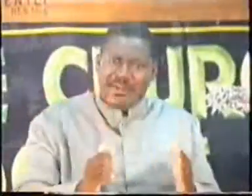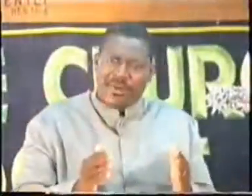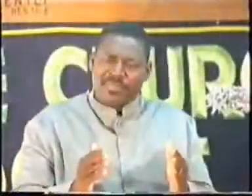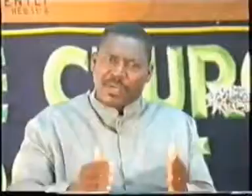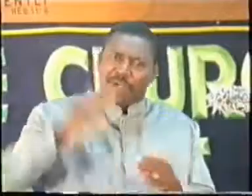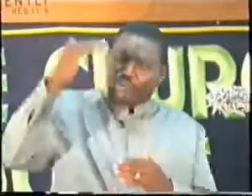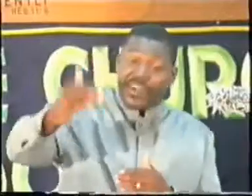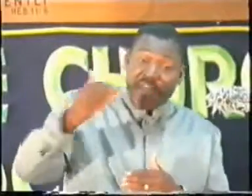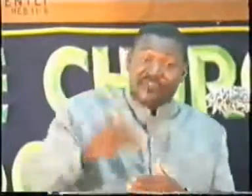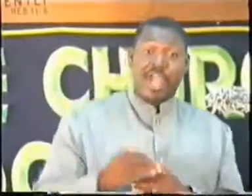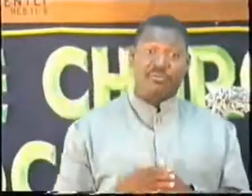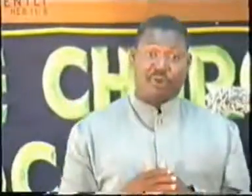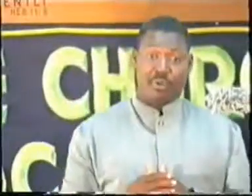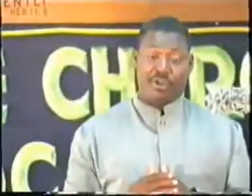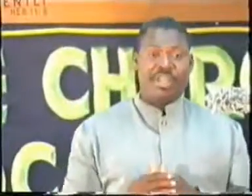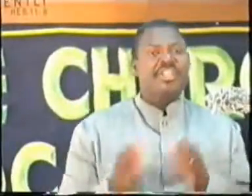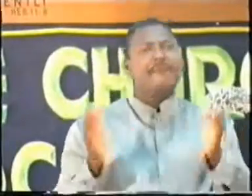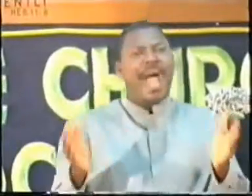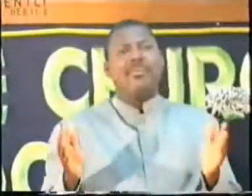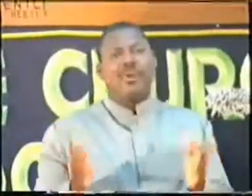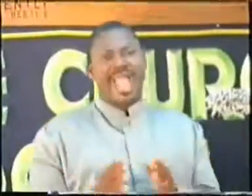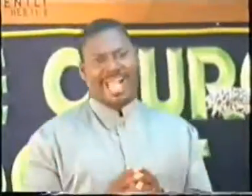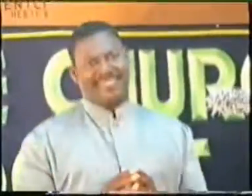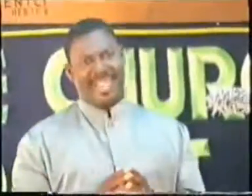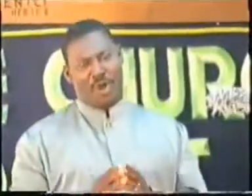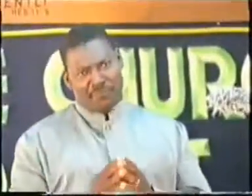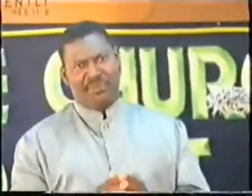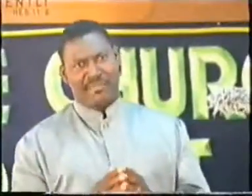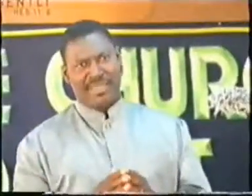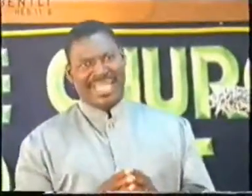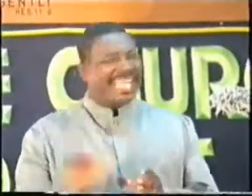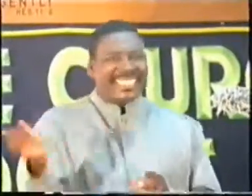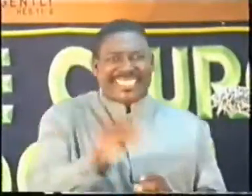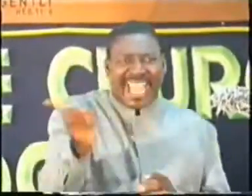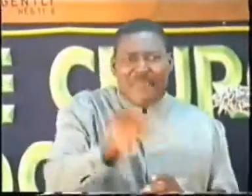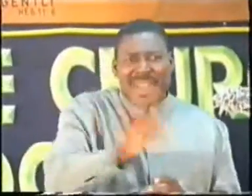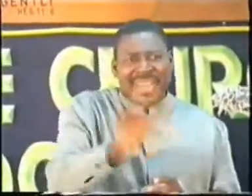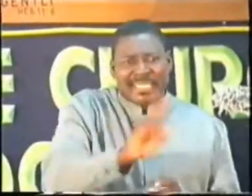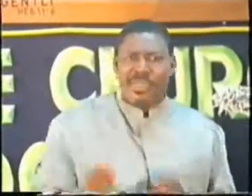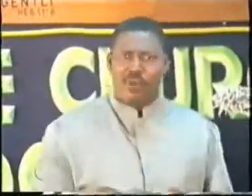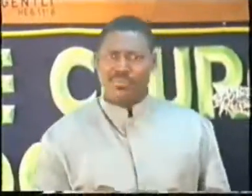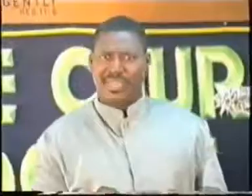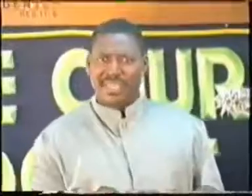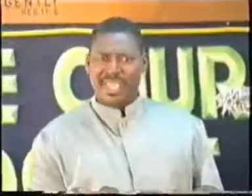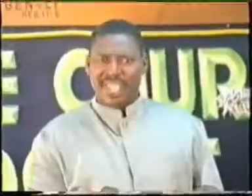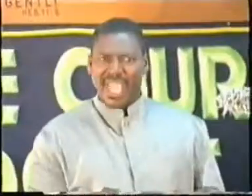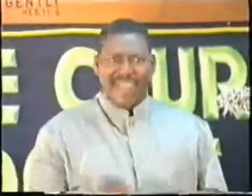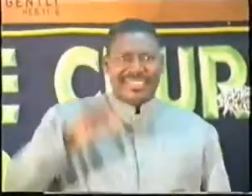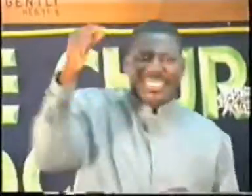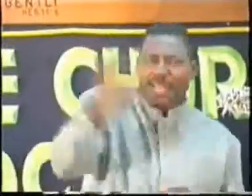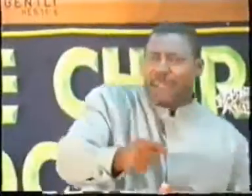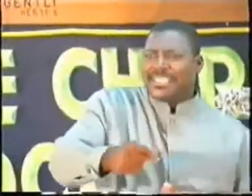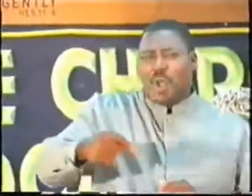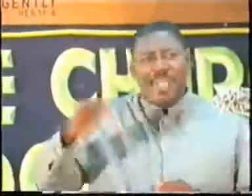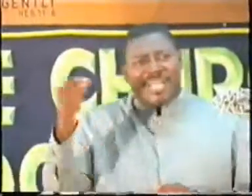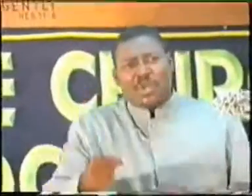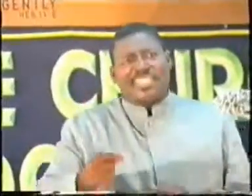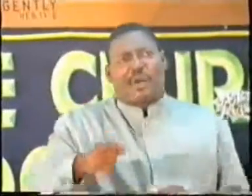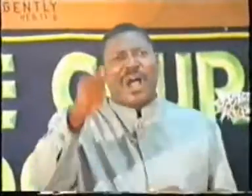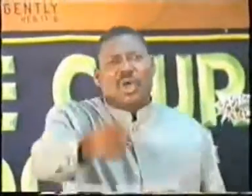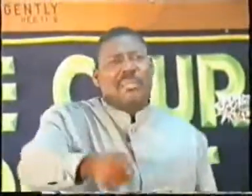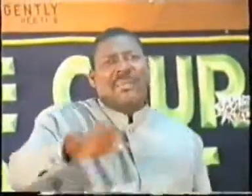Yes ye no. No was sorry every elfomo no. Ye Bible e can say. Or dofwe. Yen sha emra na sibiu. And then to near mabi to so